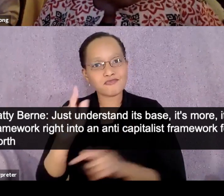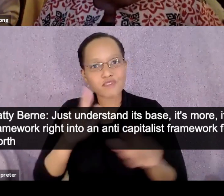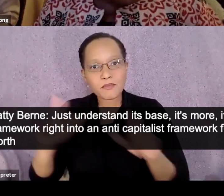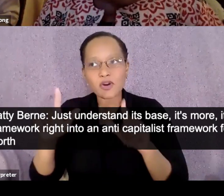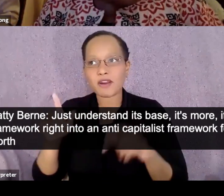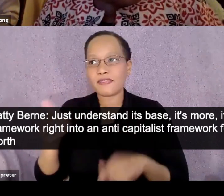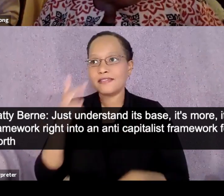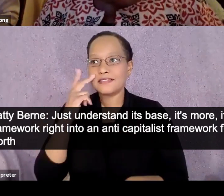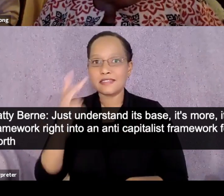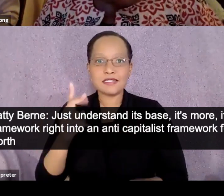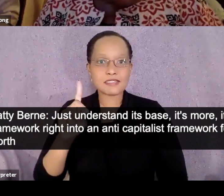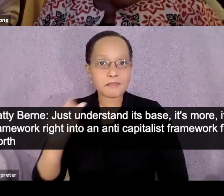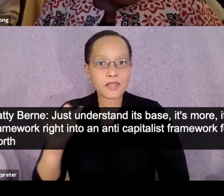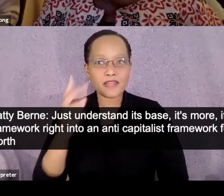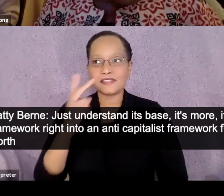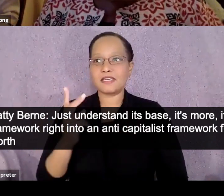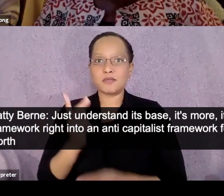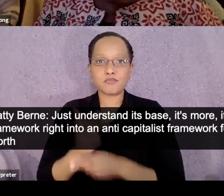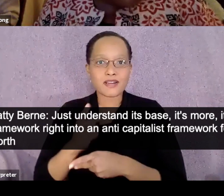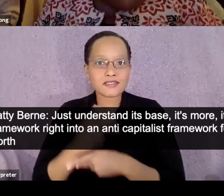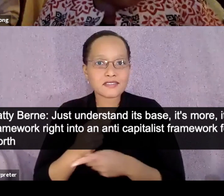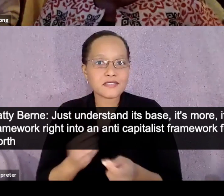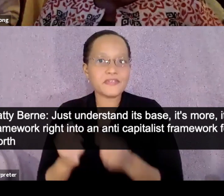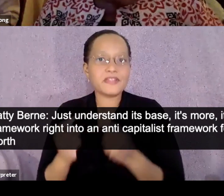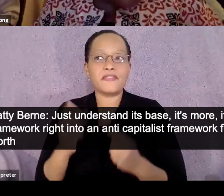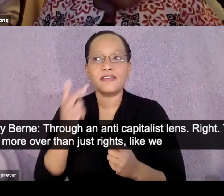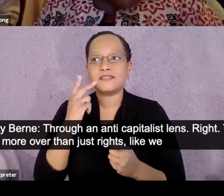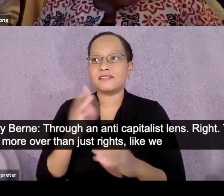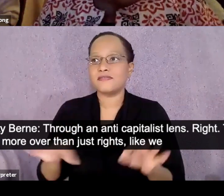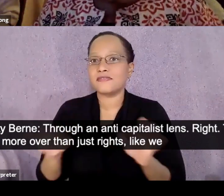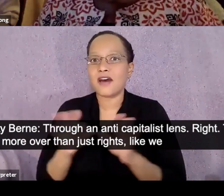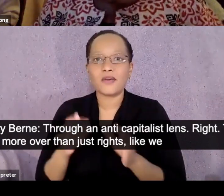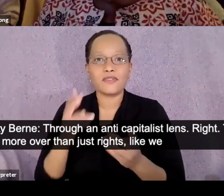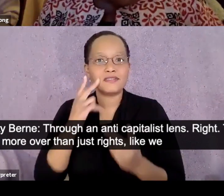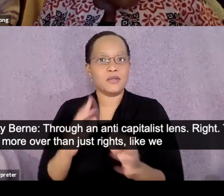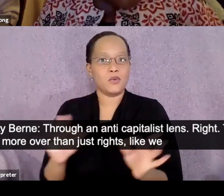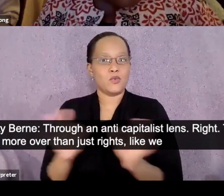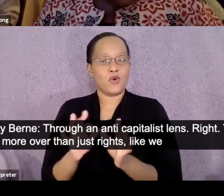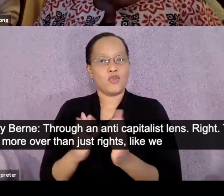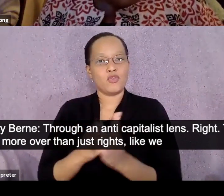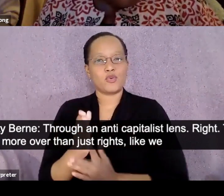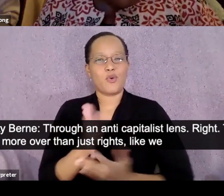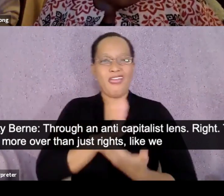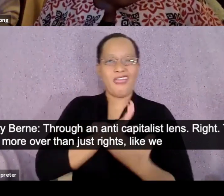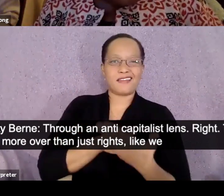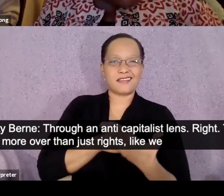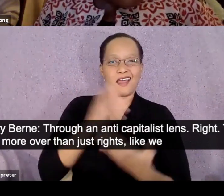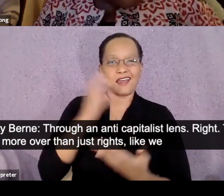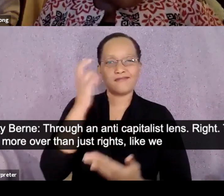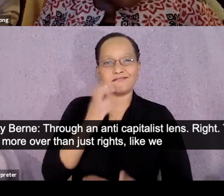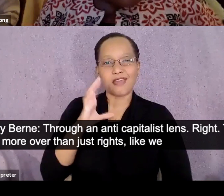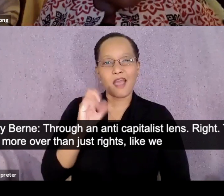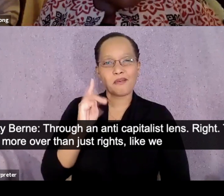productivity and value and worth through an anti-capitalist lens, right? There's